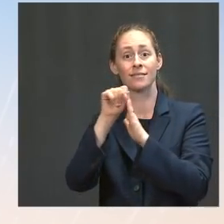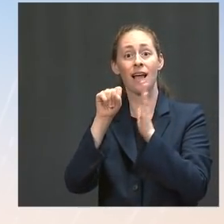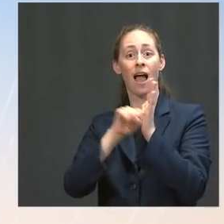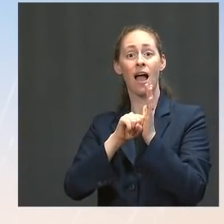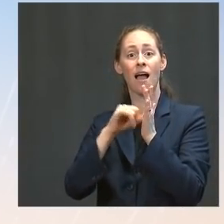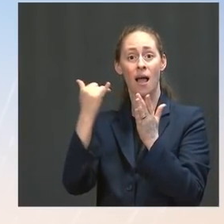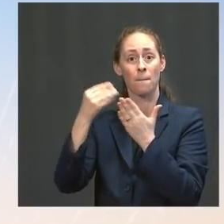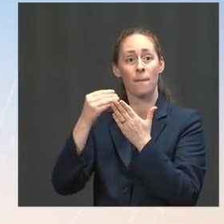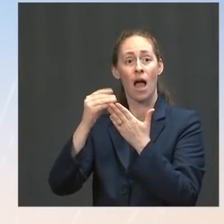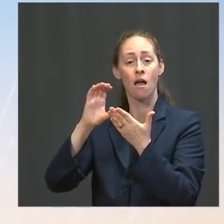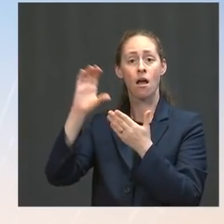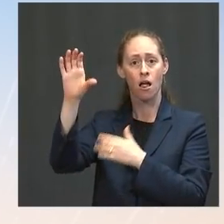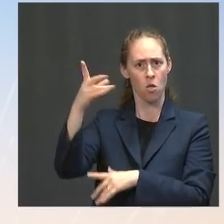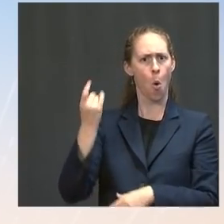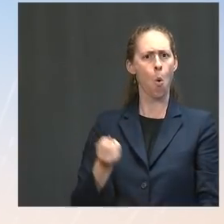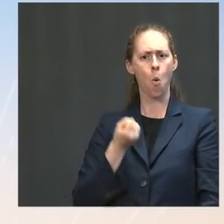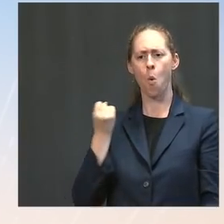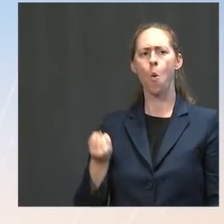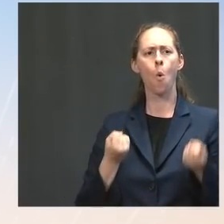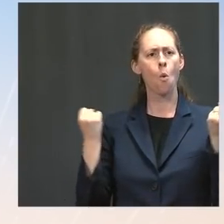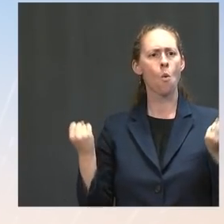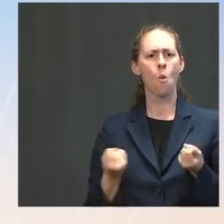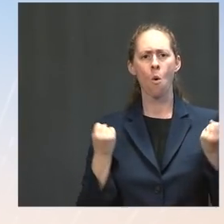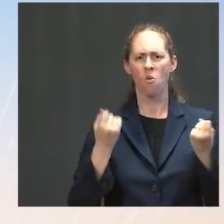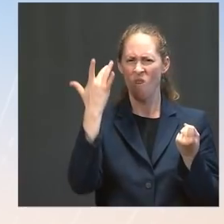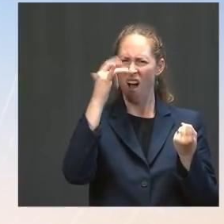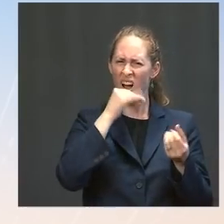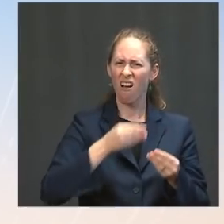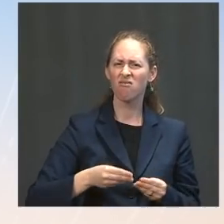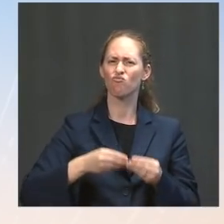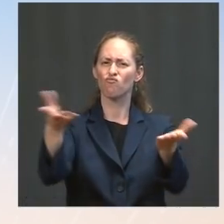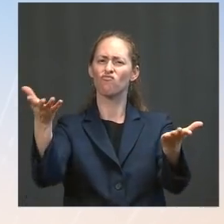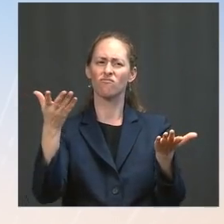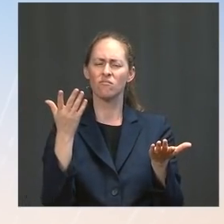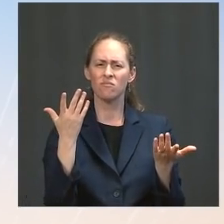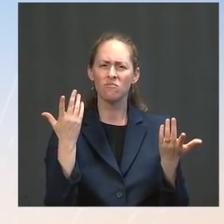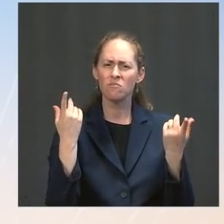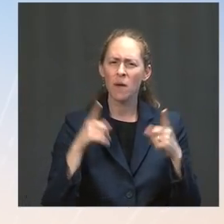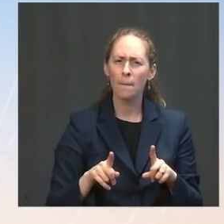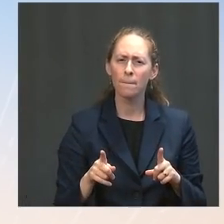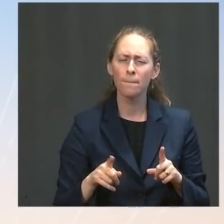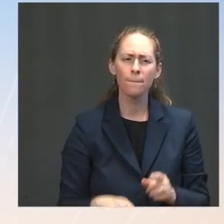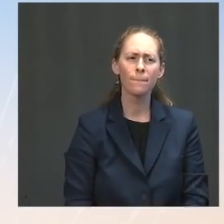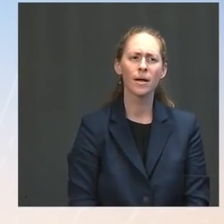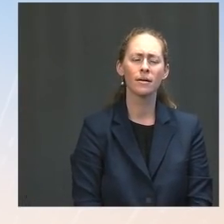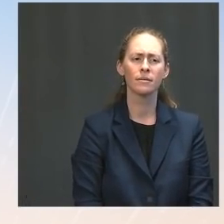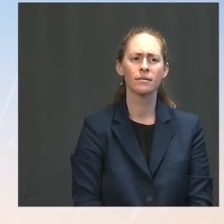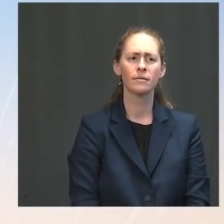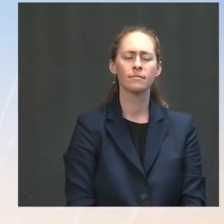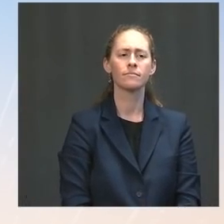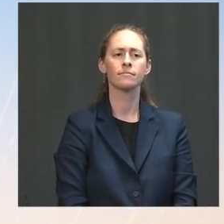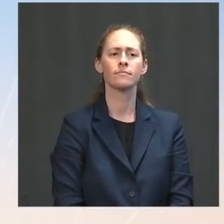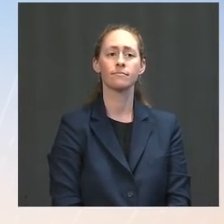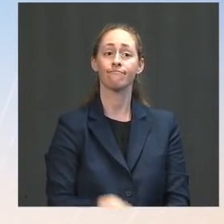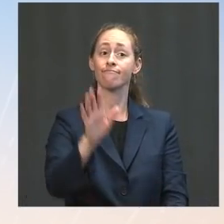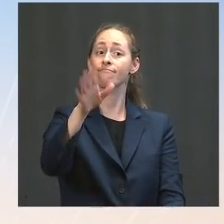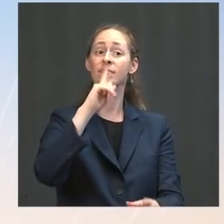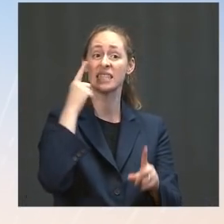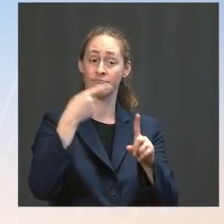criminal justice matter. Sure. On Afghanistan, one of the real villains of the Taliban takeover has been former Afghan President Ashraf